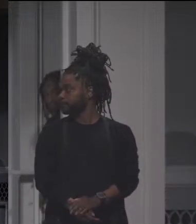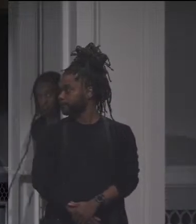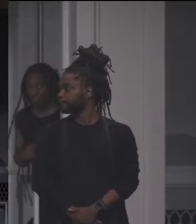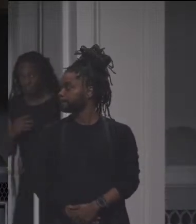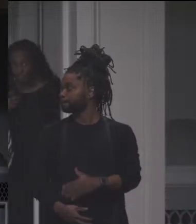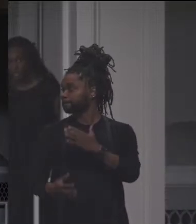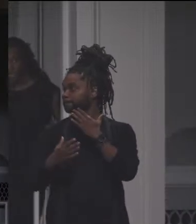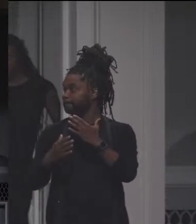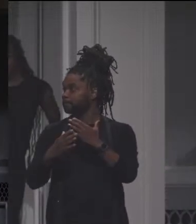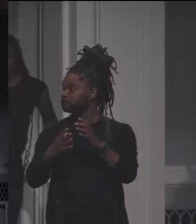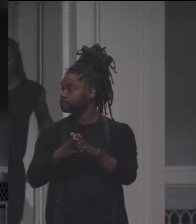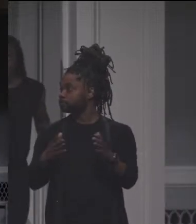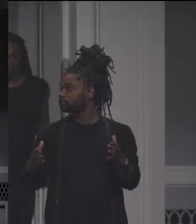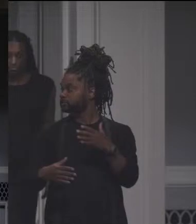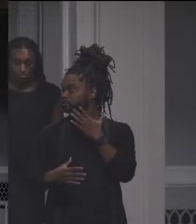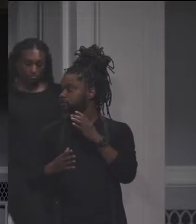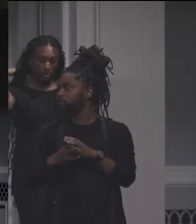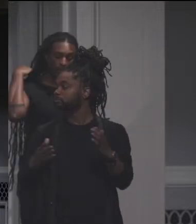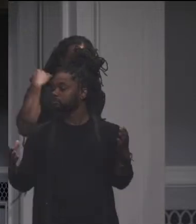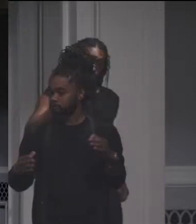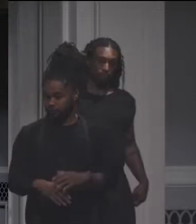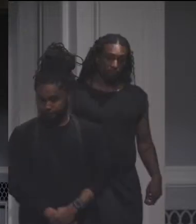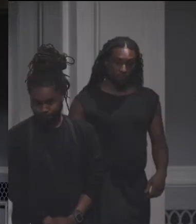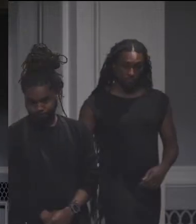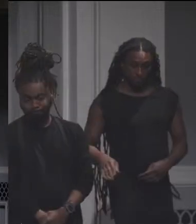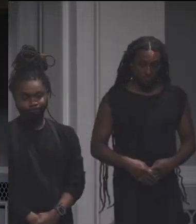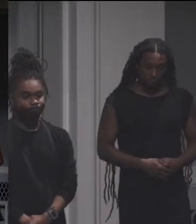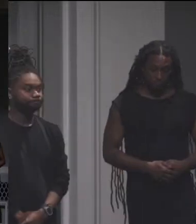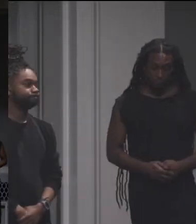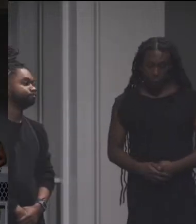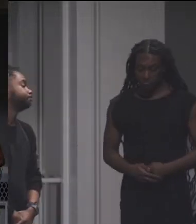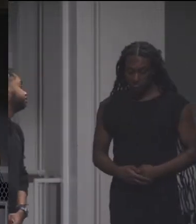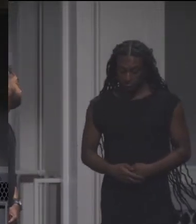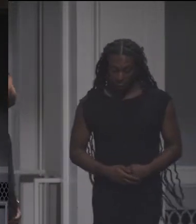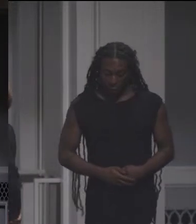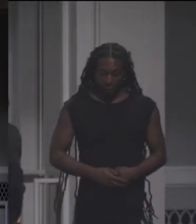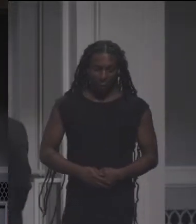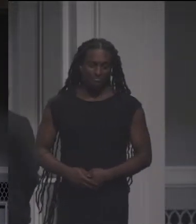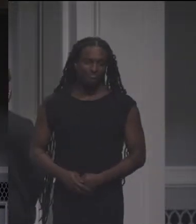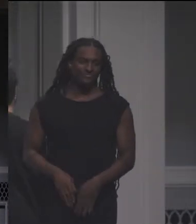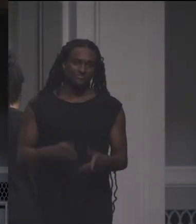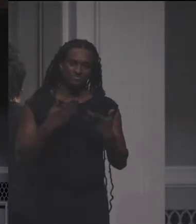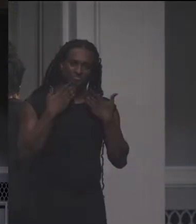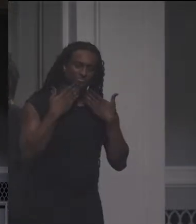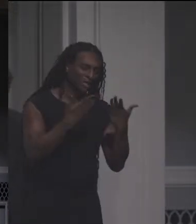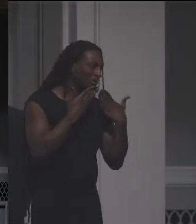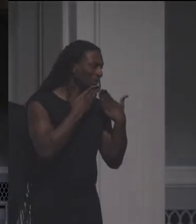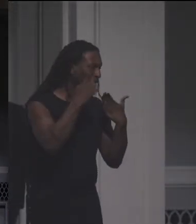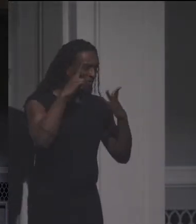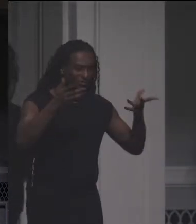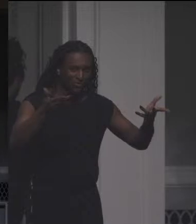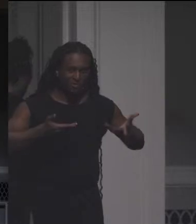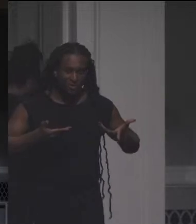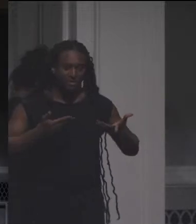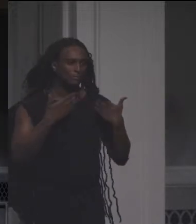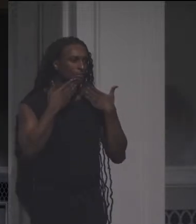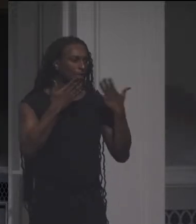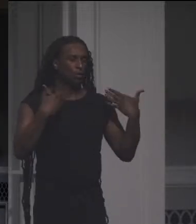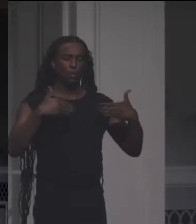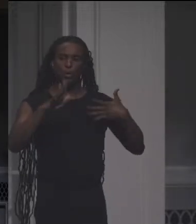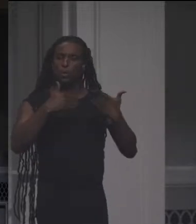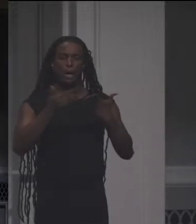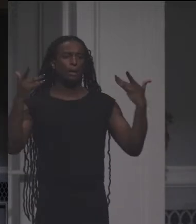Thank you, Maria, and thank you, Humanities Washington and Town Hall, for having me, and thank you, all you, for being